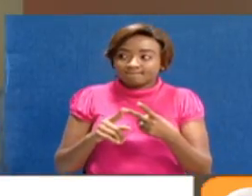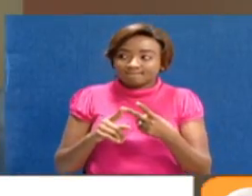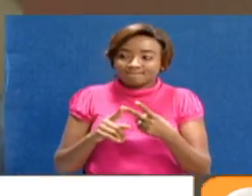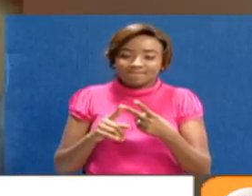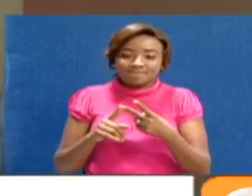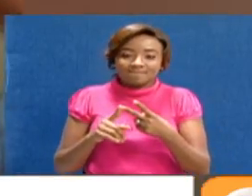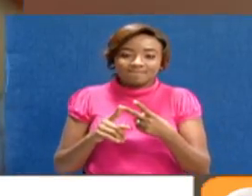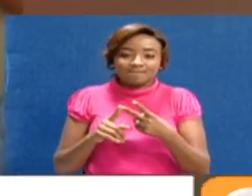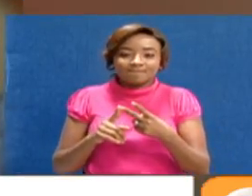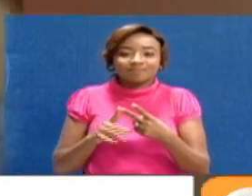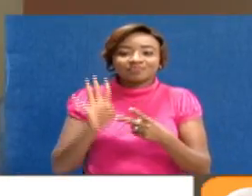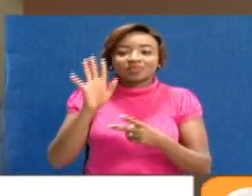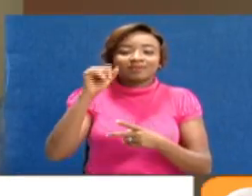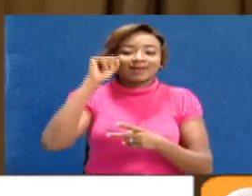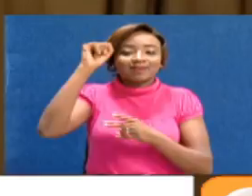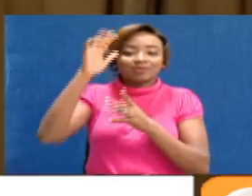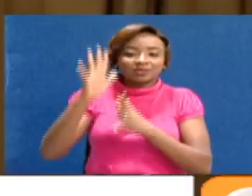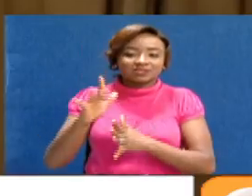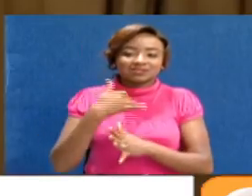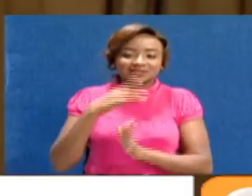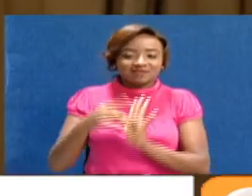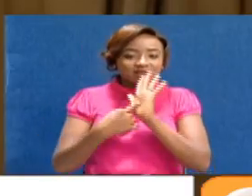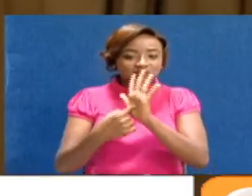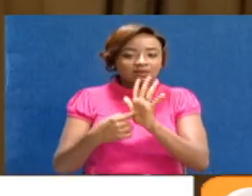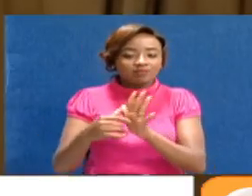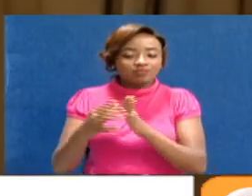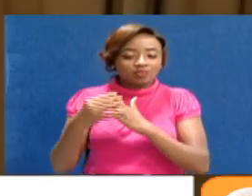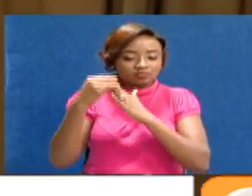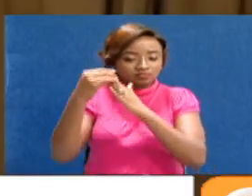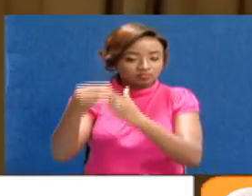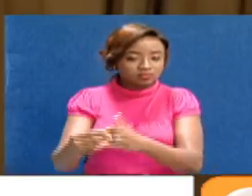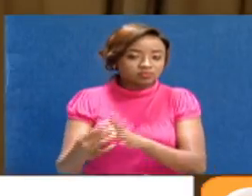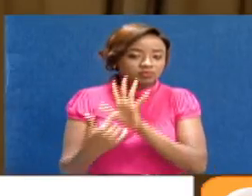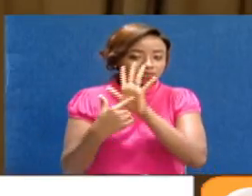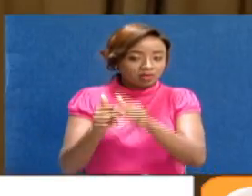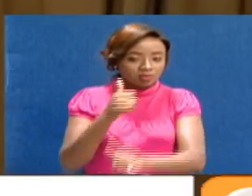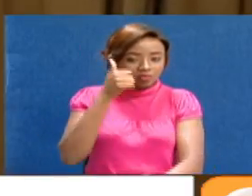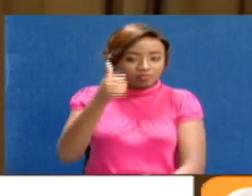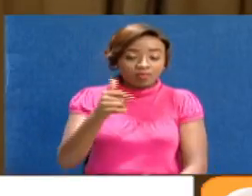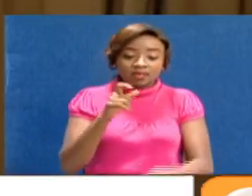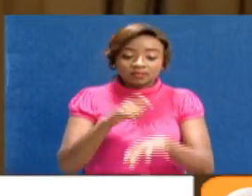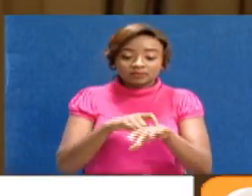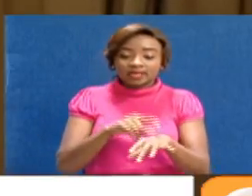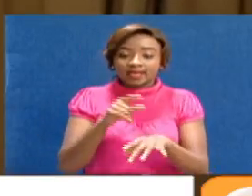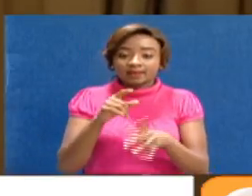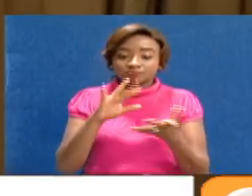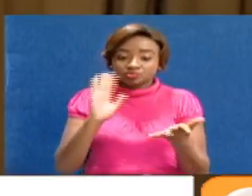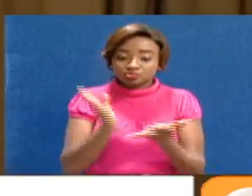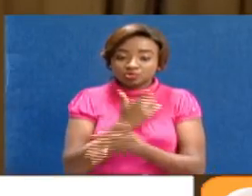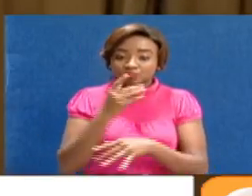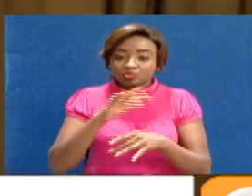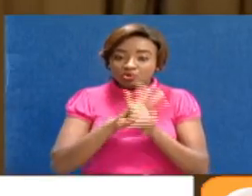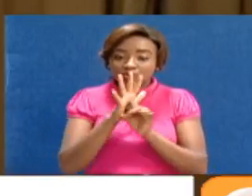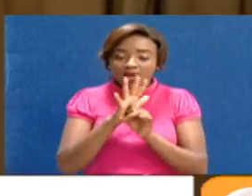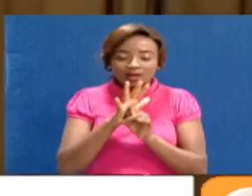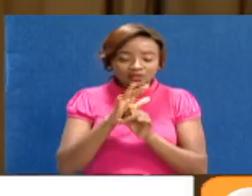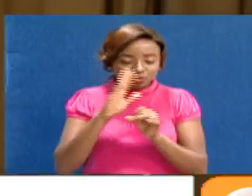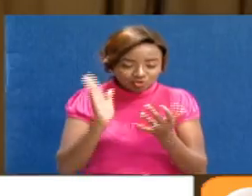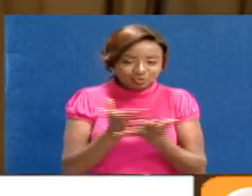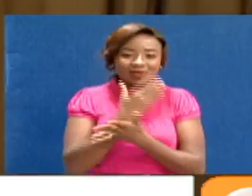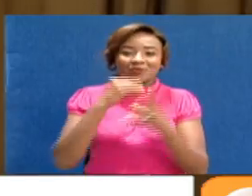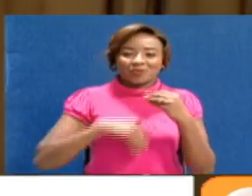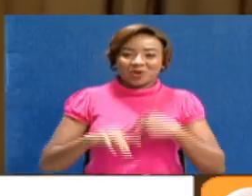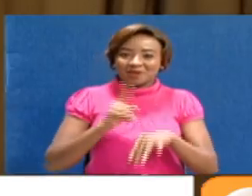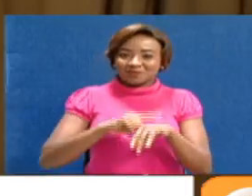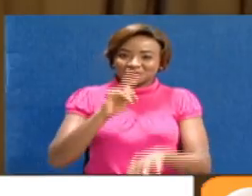let the politician lead by example. The only time we will win this war is the time when Kenya will have leaders who